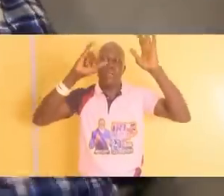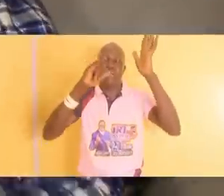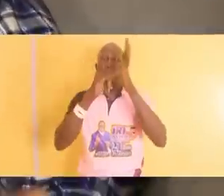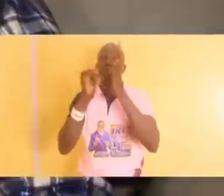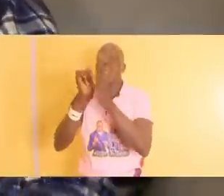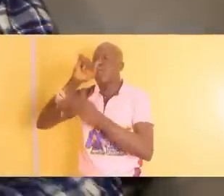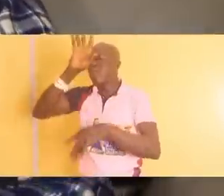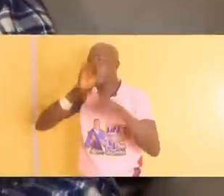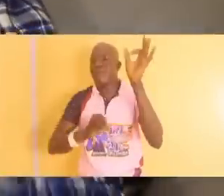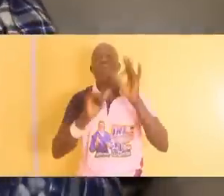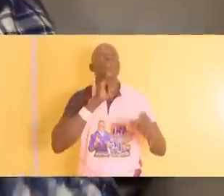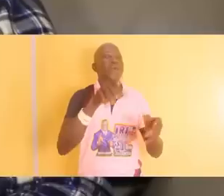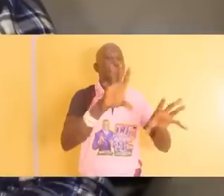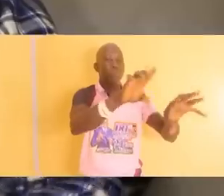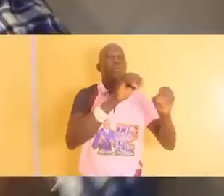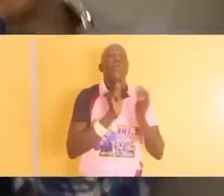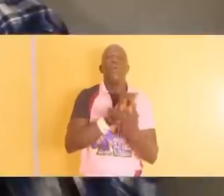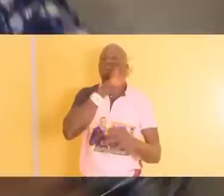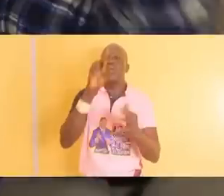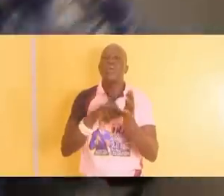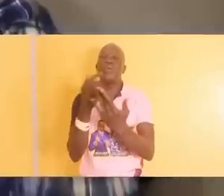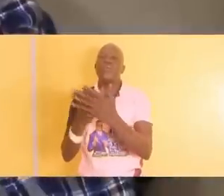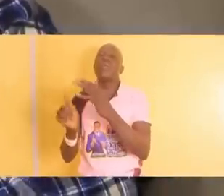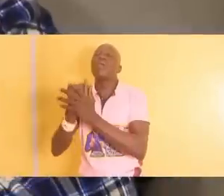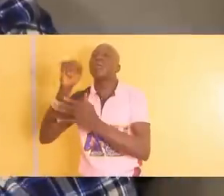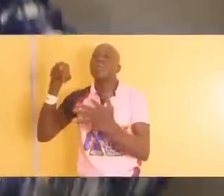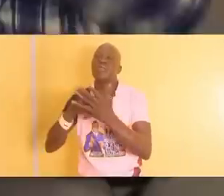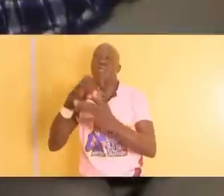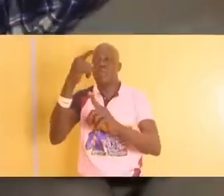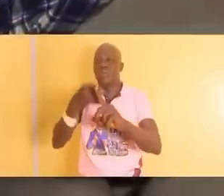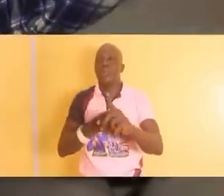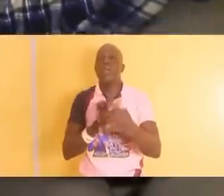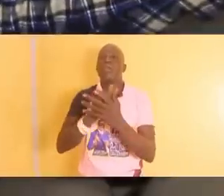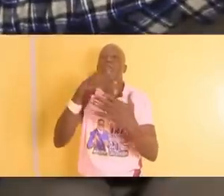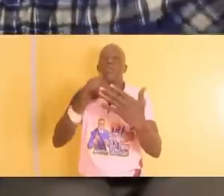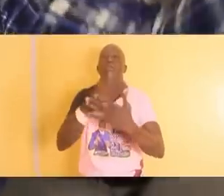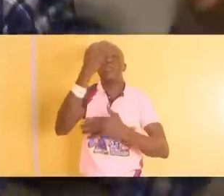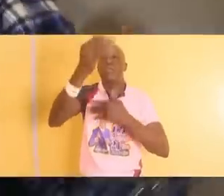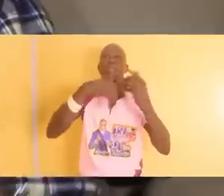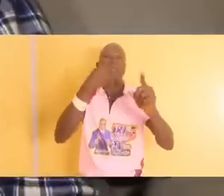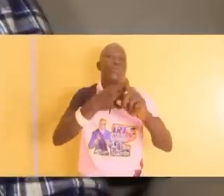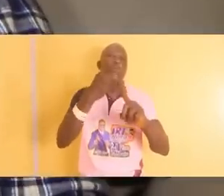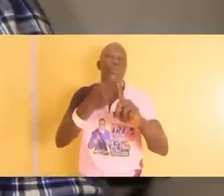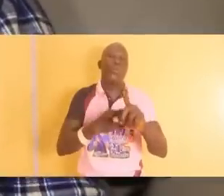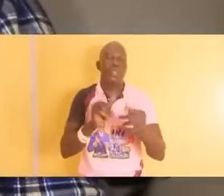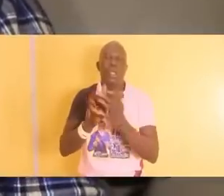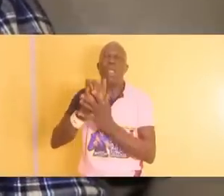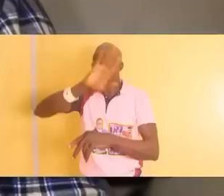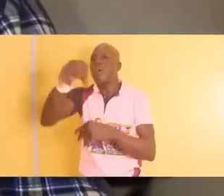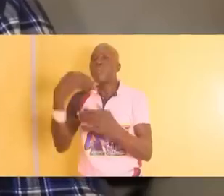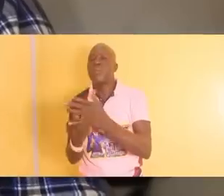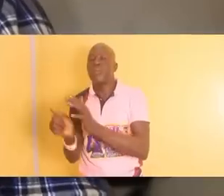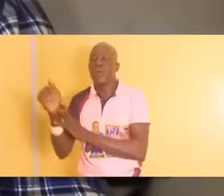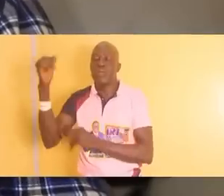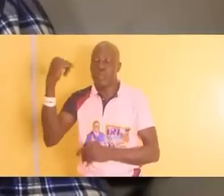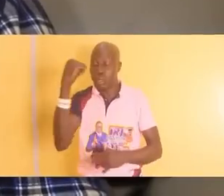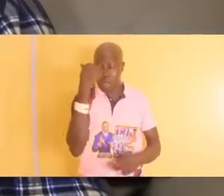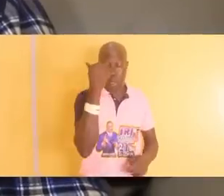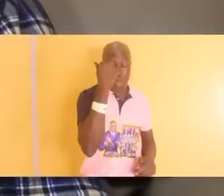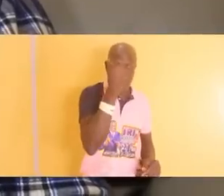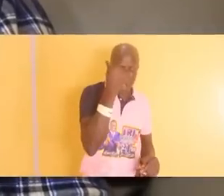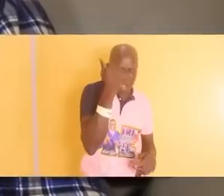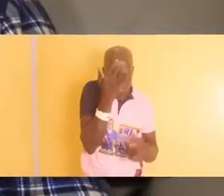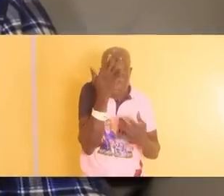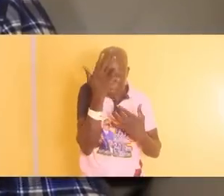I announce it. If you can't pick you, you register your name. You can't go this month, you go next month. And those of you that